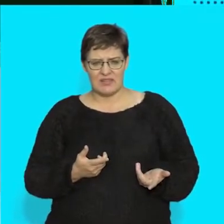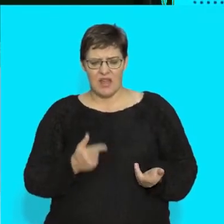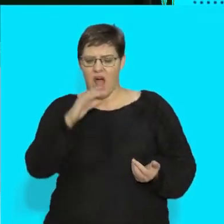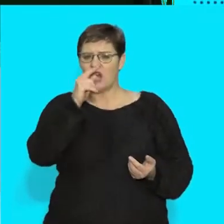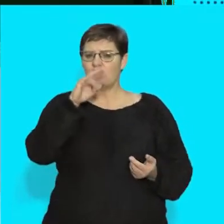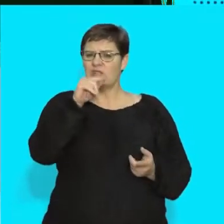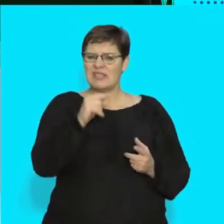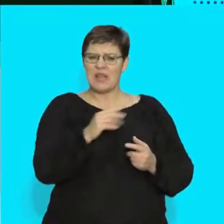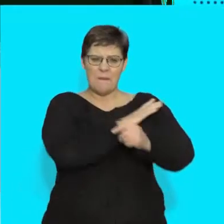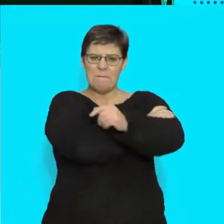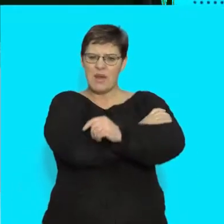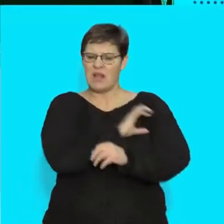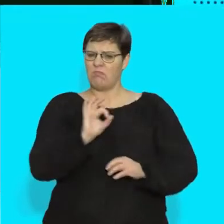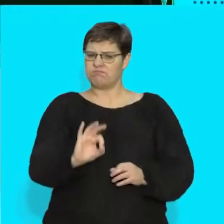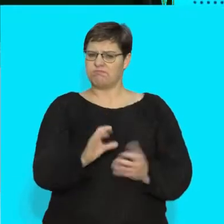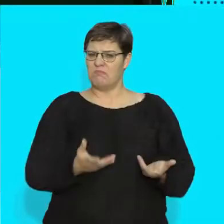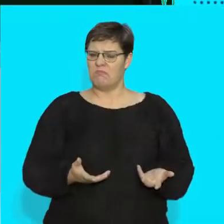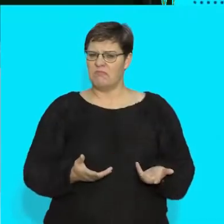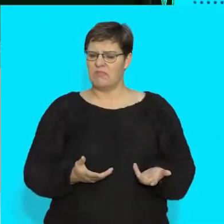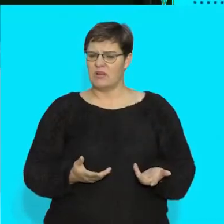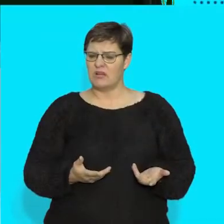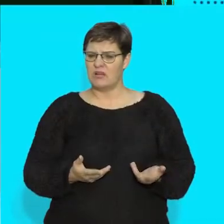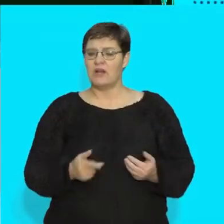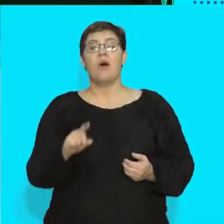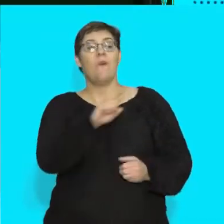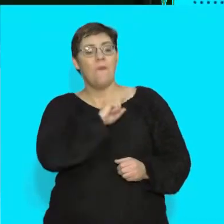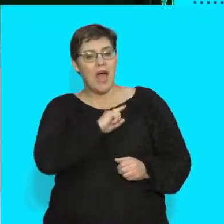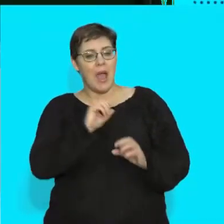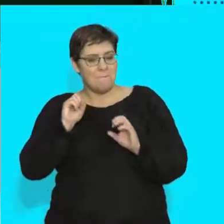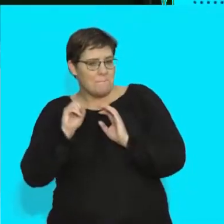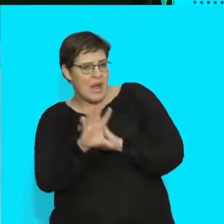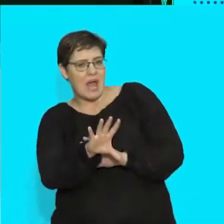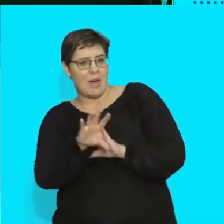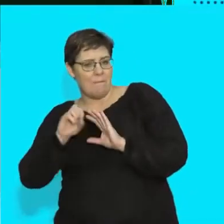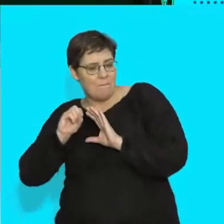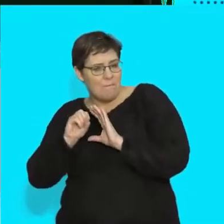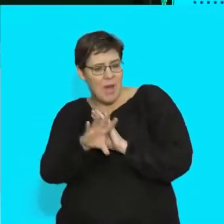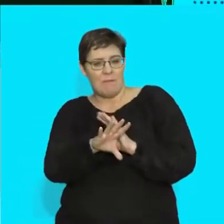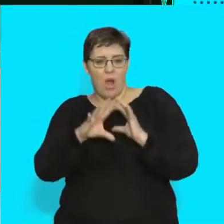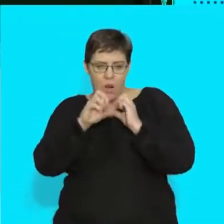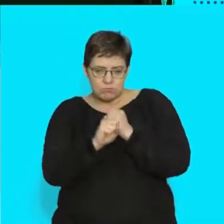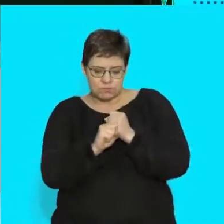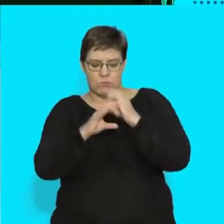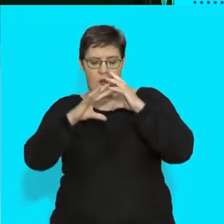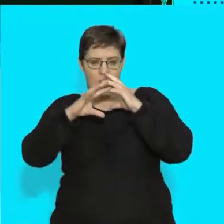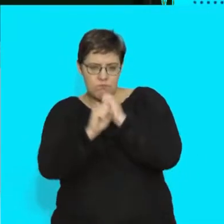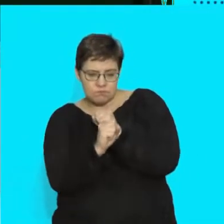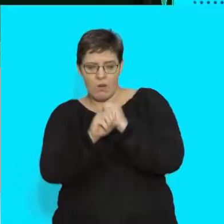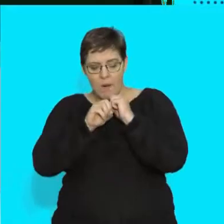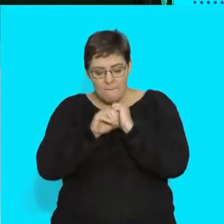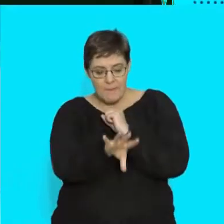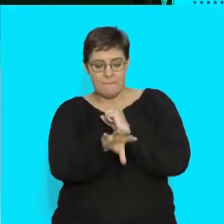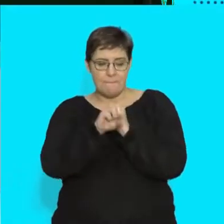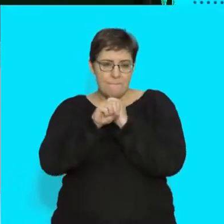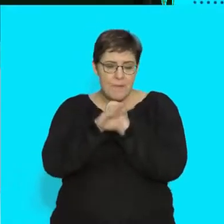has arteries got this big muscle? What do? They must pump the blood to the rest of the body. So